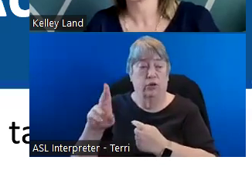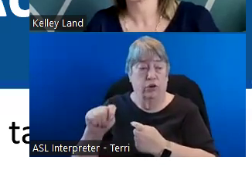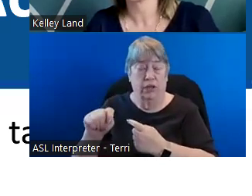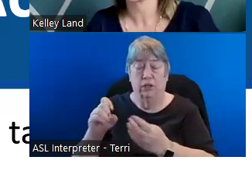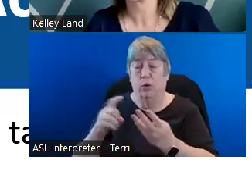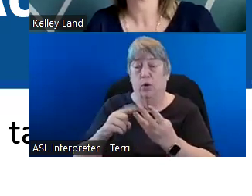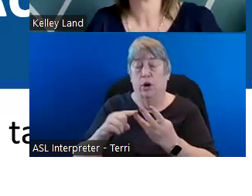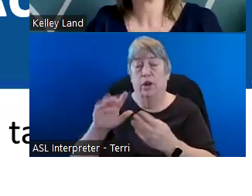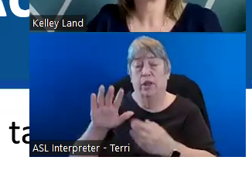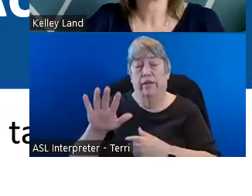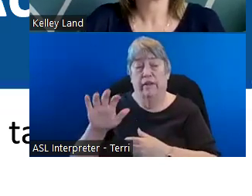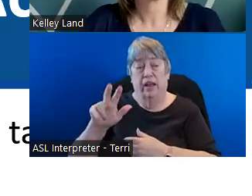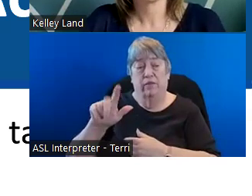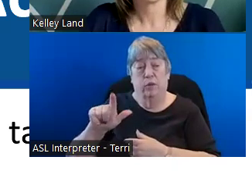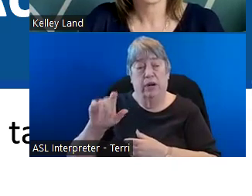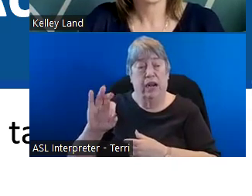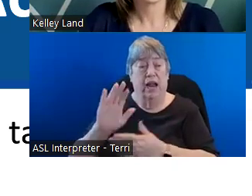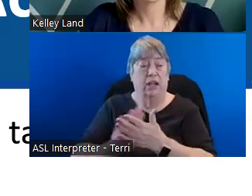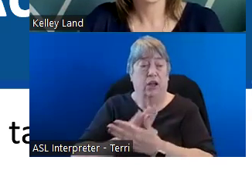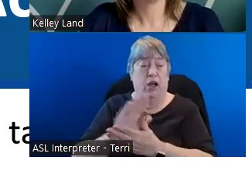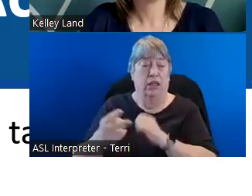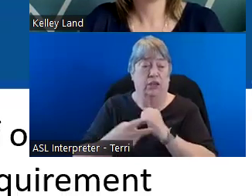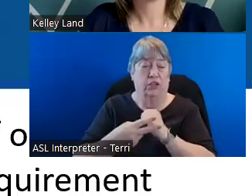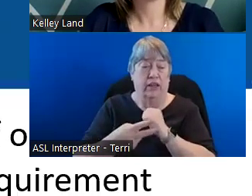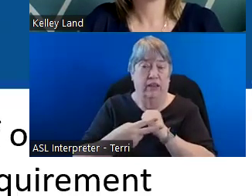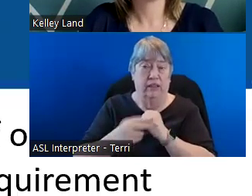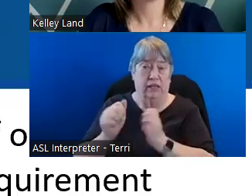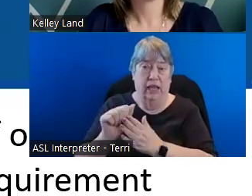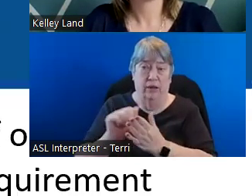account rollovers. Next slide.